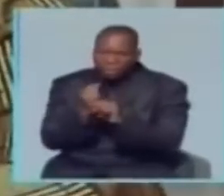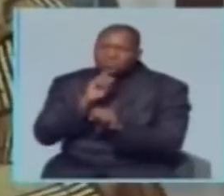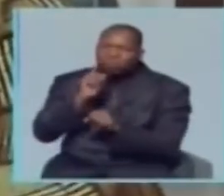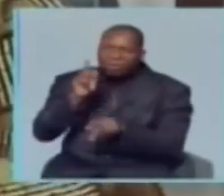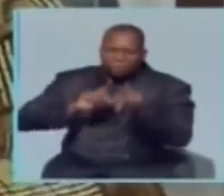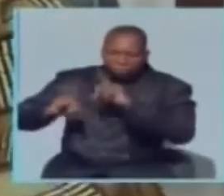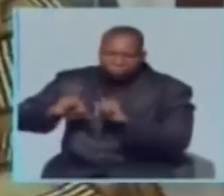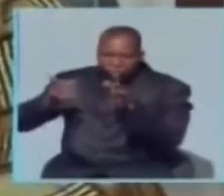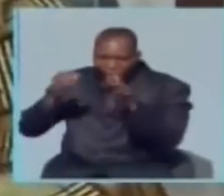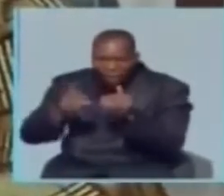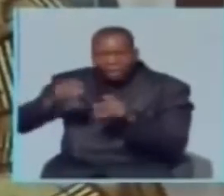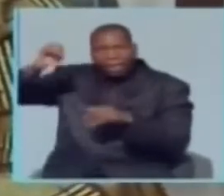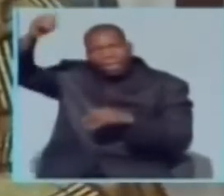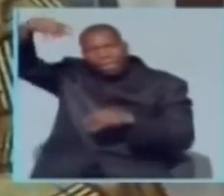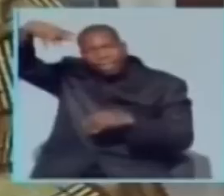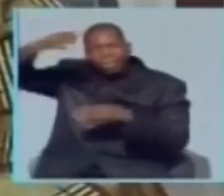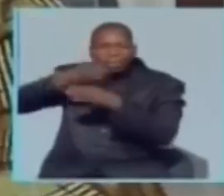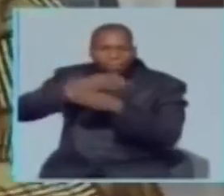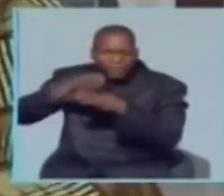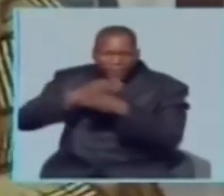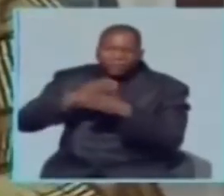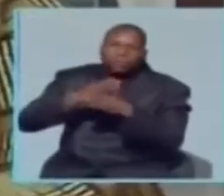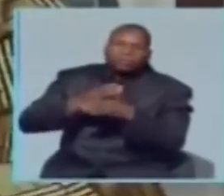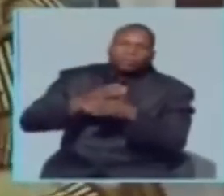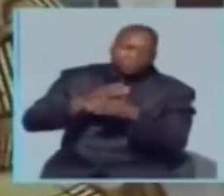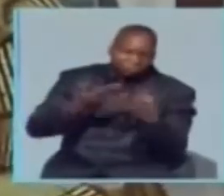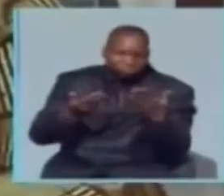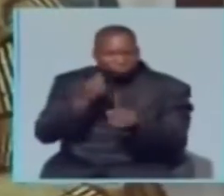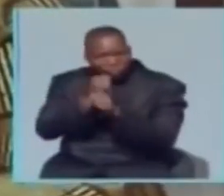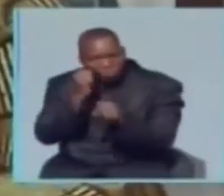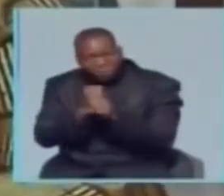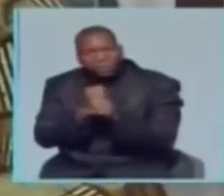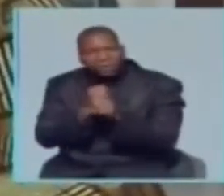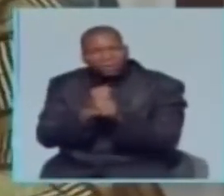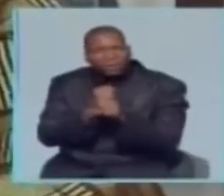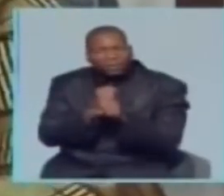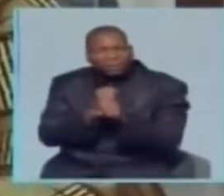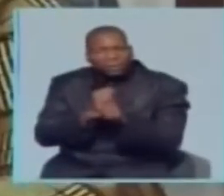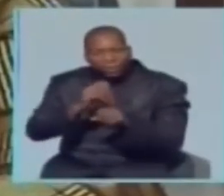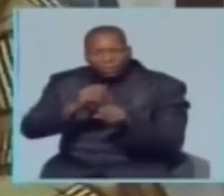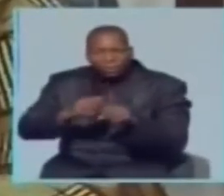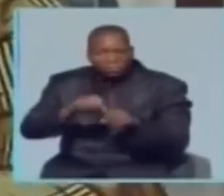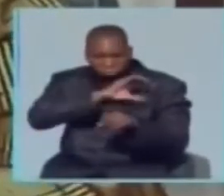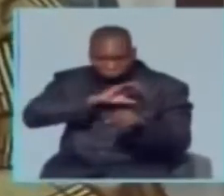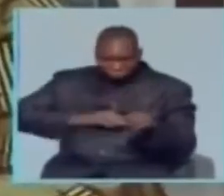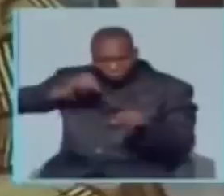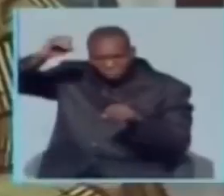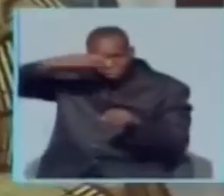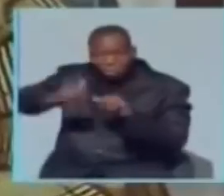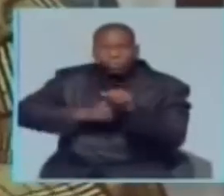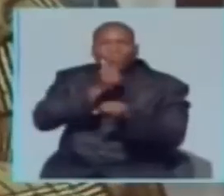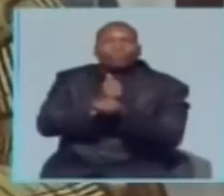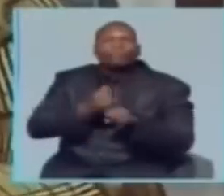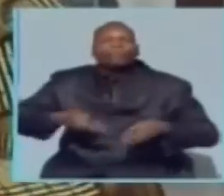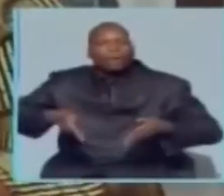want to be involved in the solar business, we allow them to be to set up these plants. And as a result,